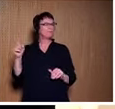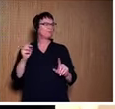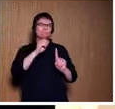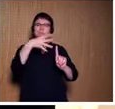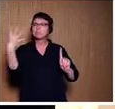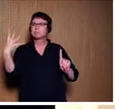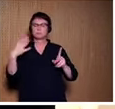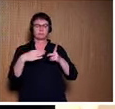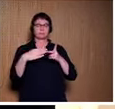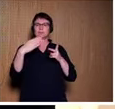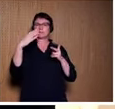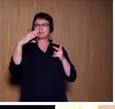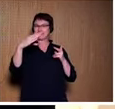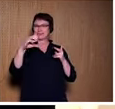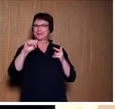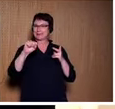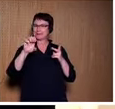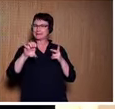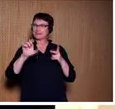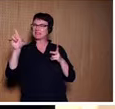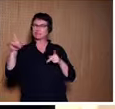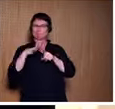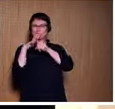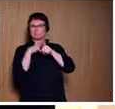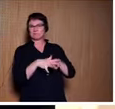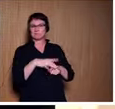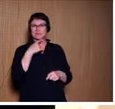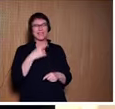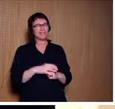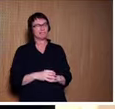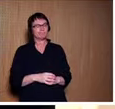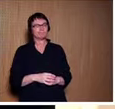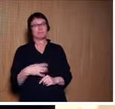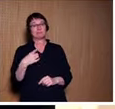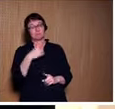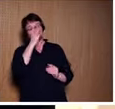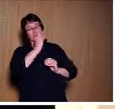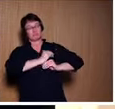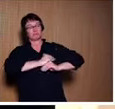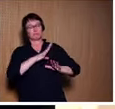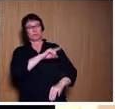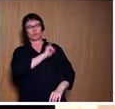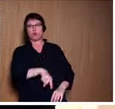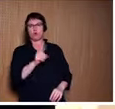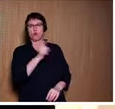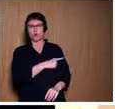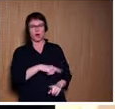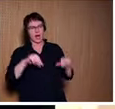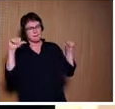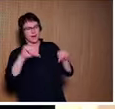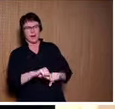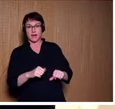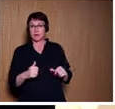and CSE, calling these forms of gender ideology that parents and politicians